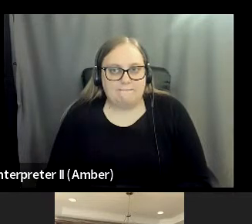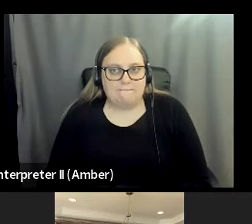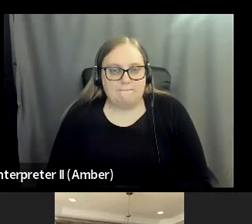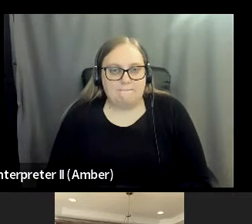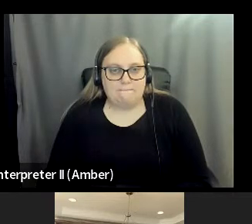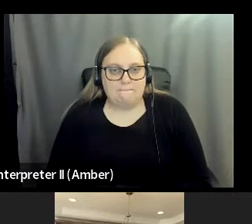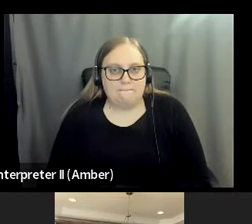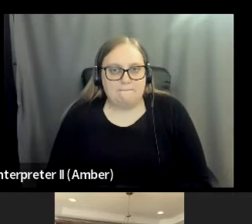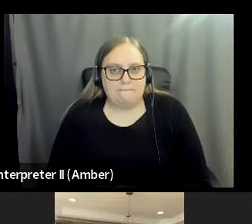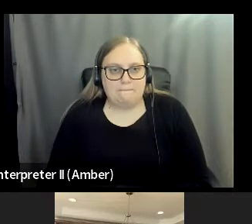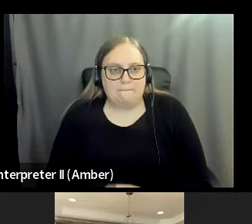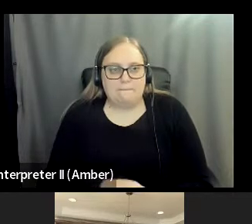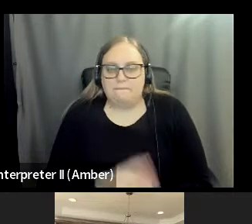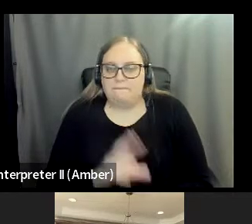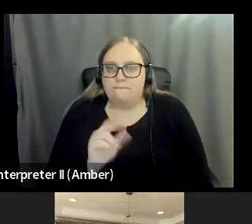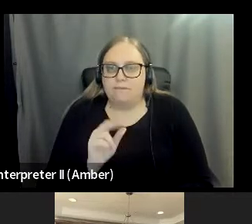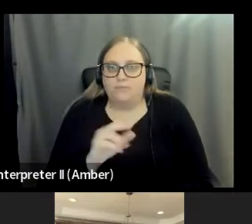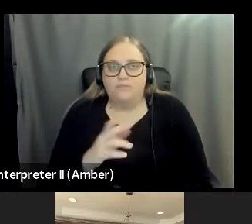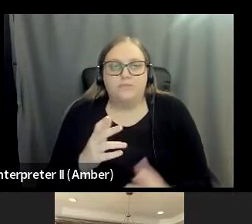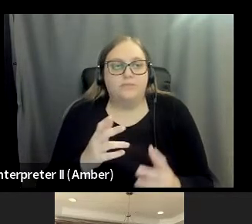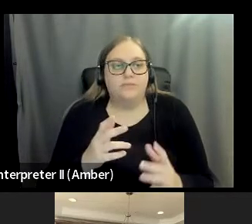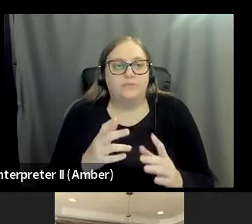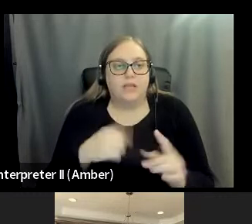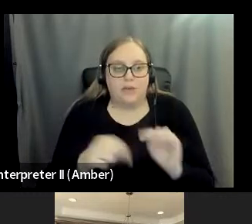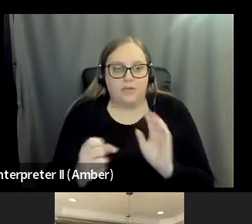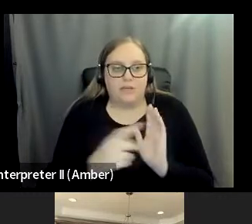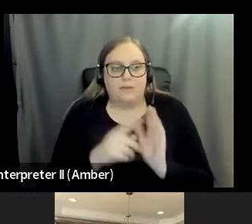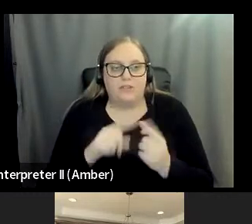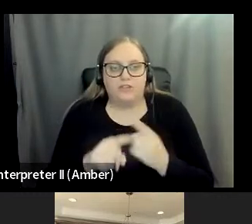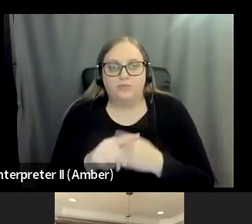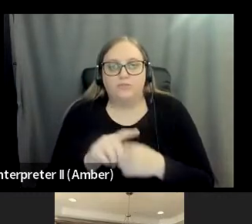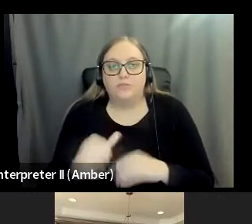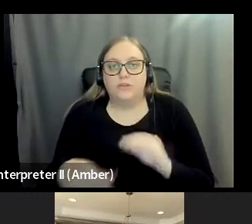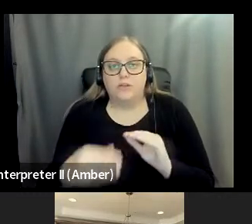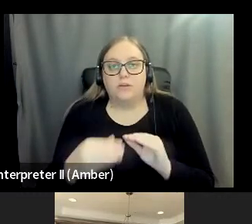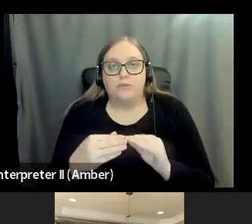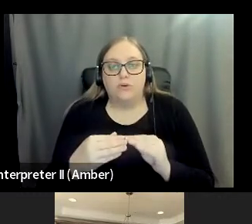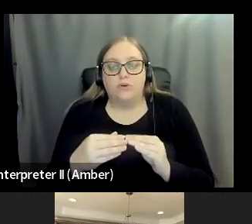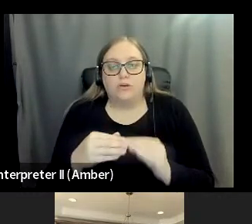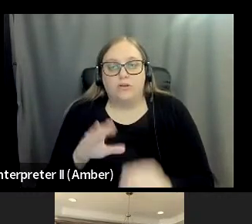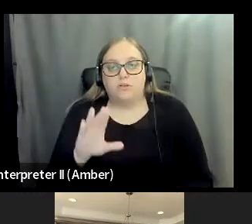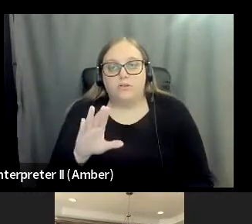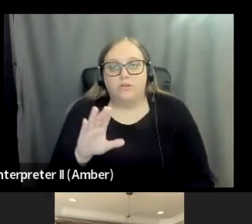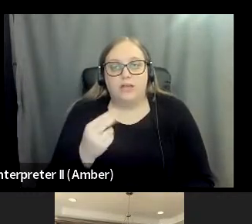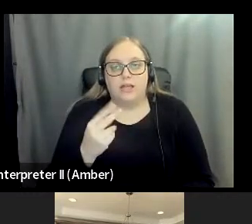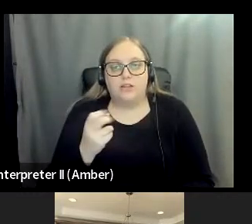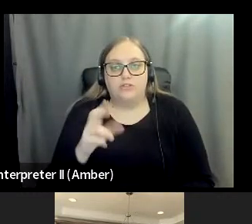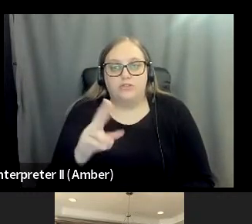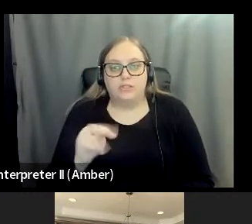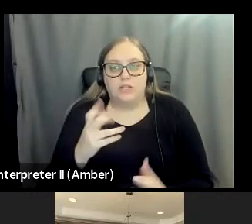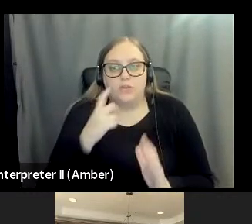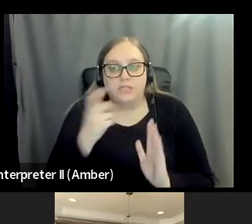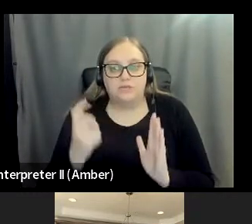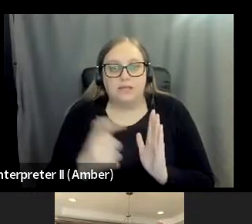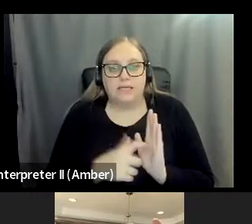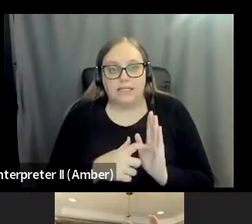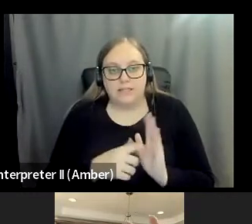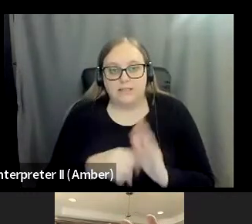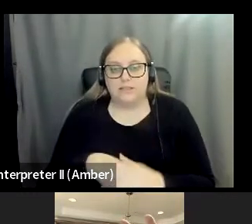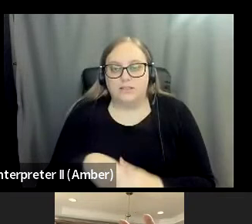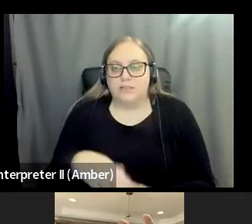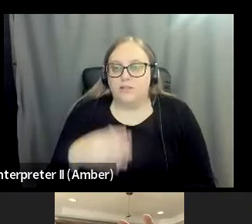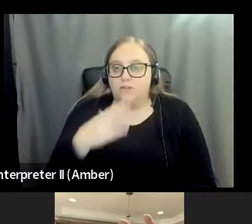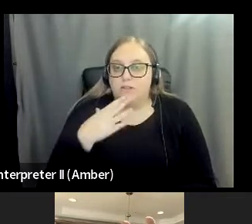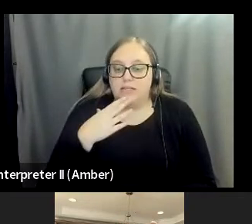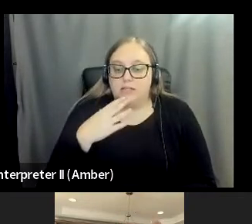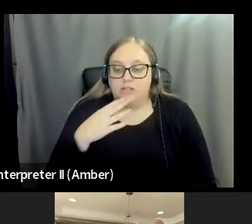if it wasn't a question, no, but I'll come back to you. Any further? Looks like Councilmember Henderson wants to be recognized. Thank you, Mr.